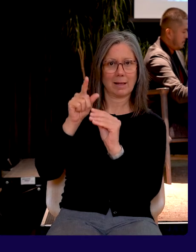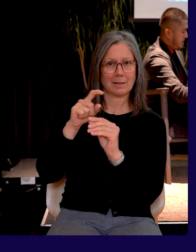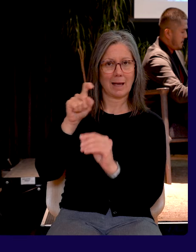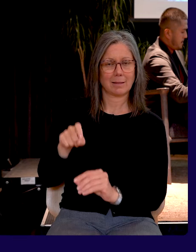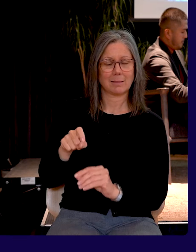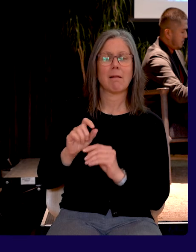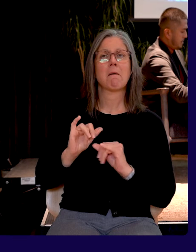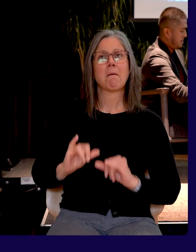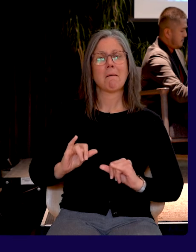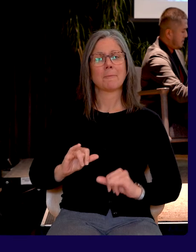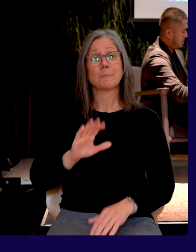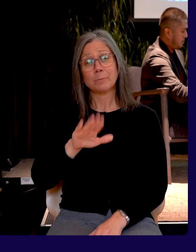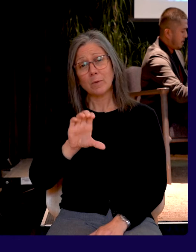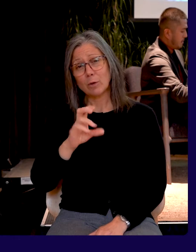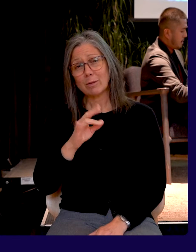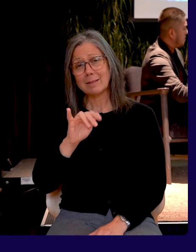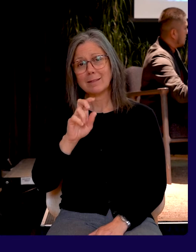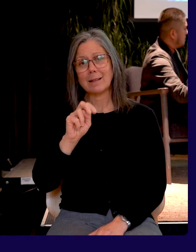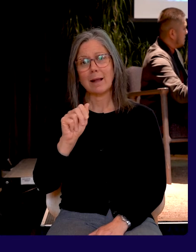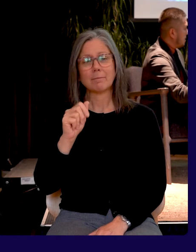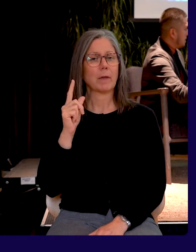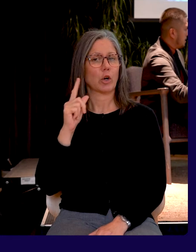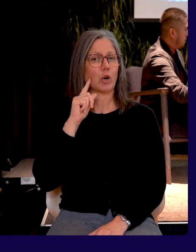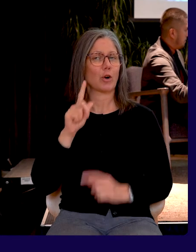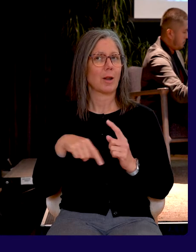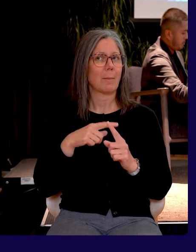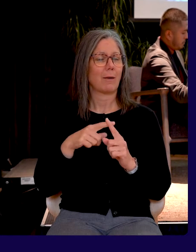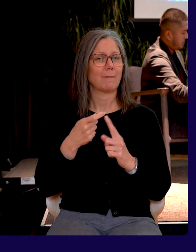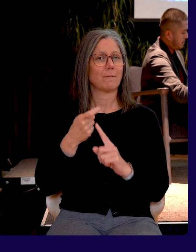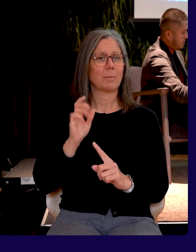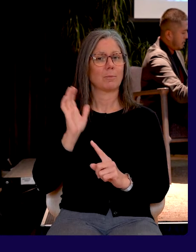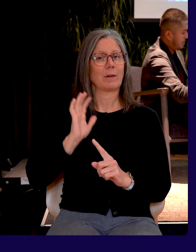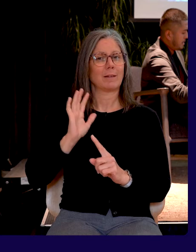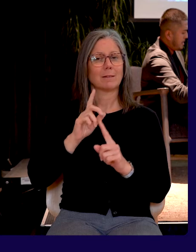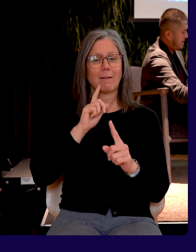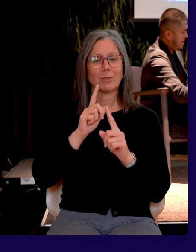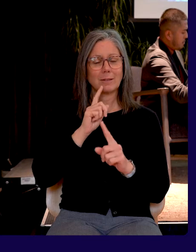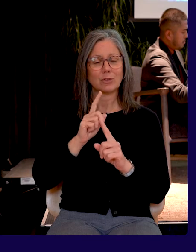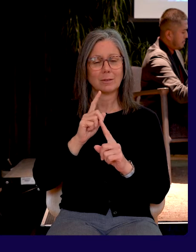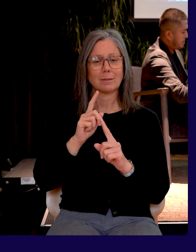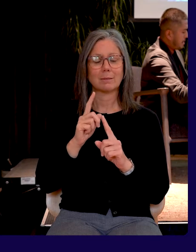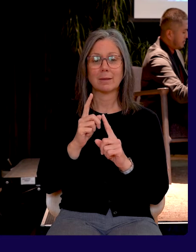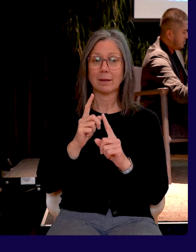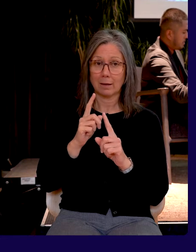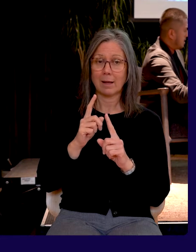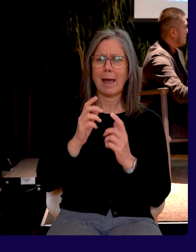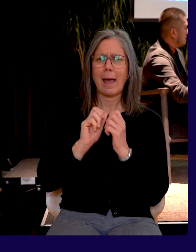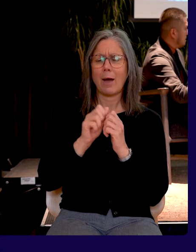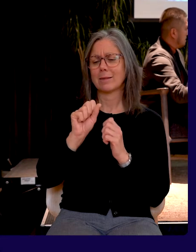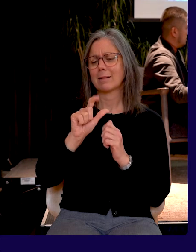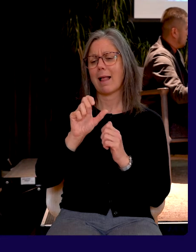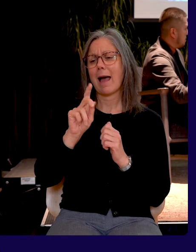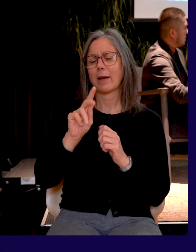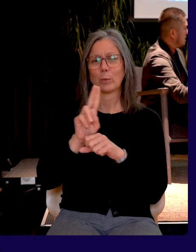look at. Christina, I heard a little bit about this from our previous conversations. How does Slack use the data